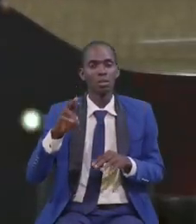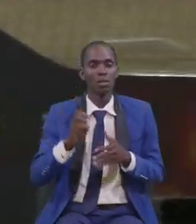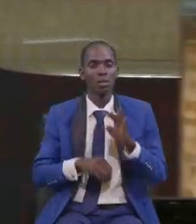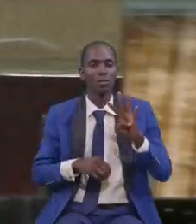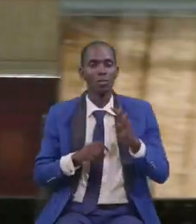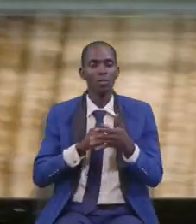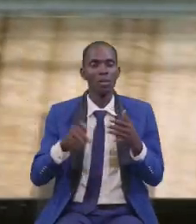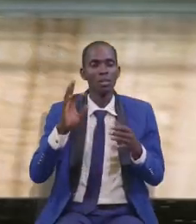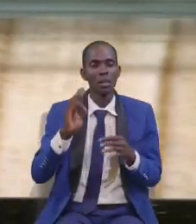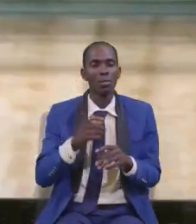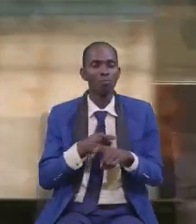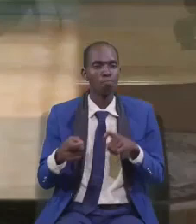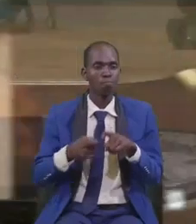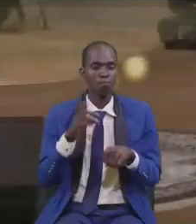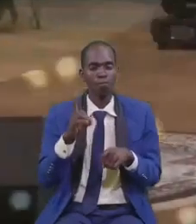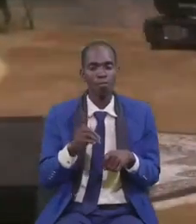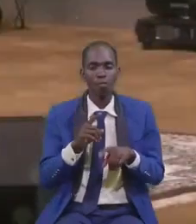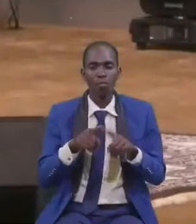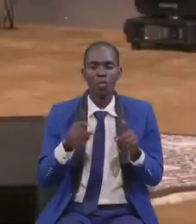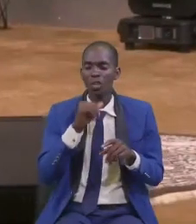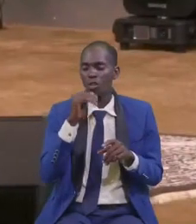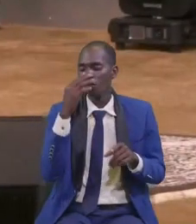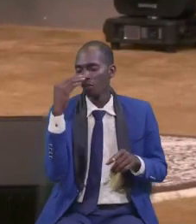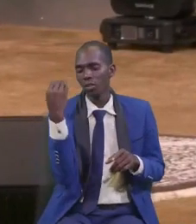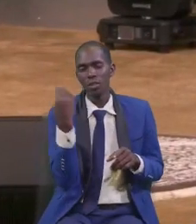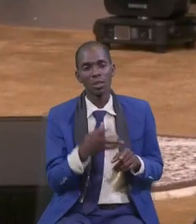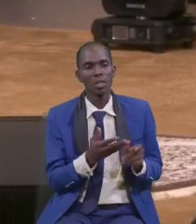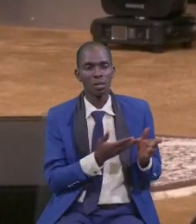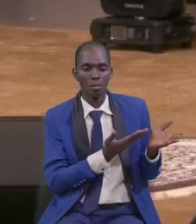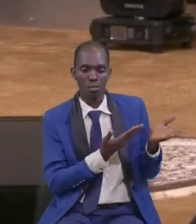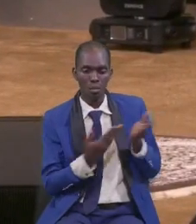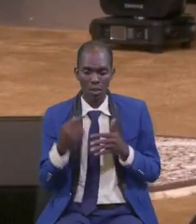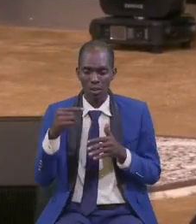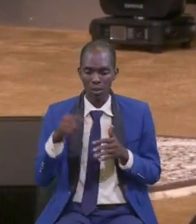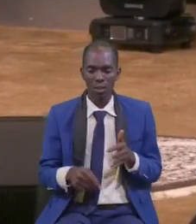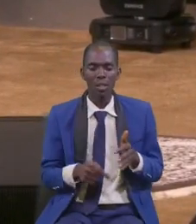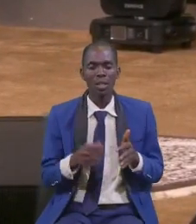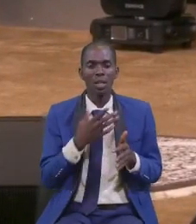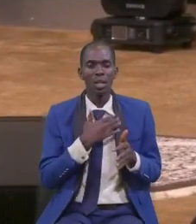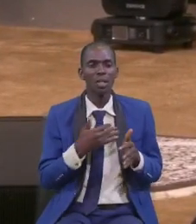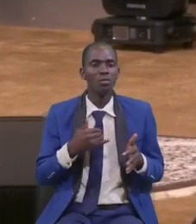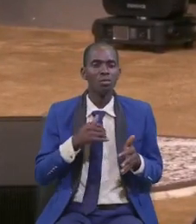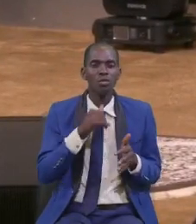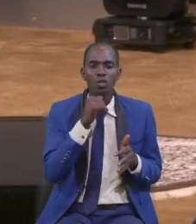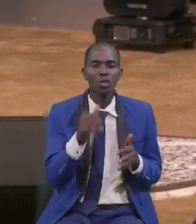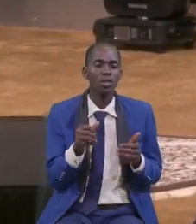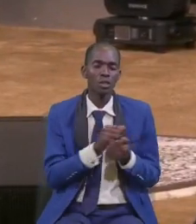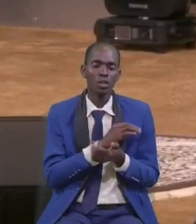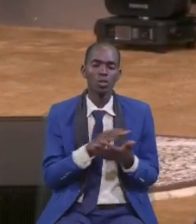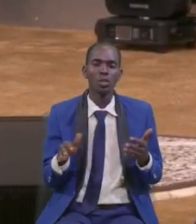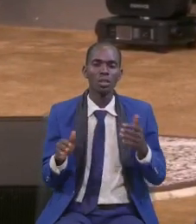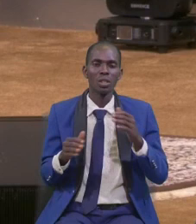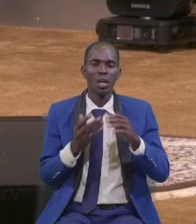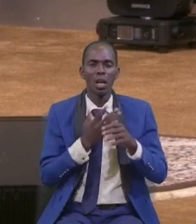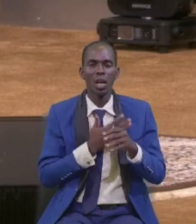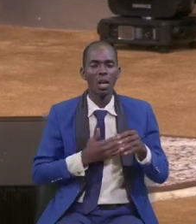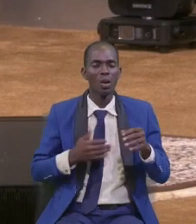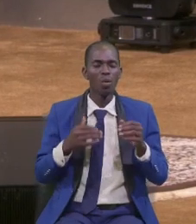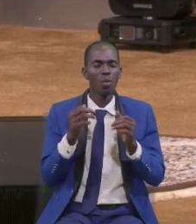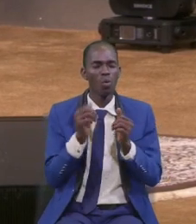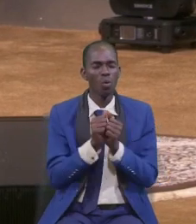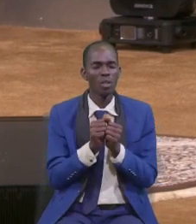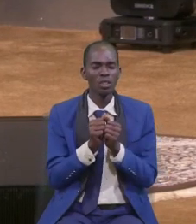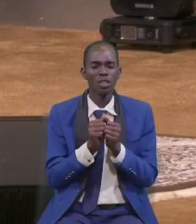not destroyed. And then in verse 16, it says, for which cause we faint